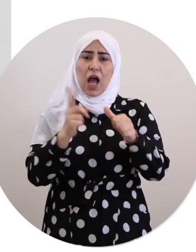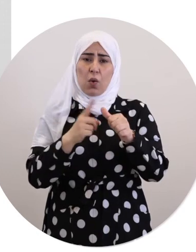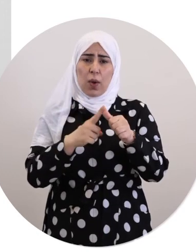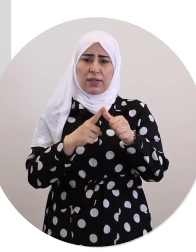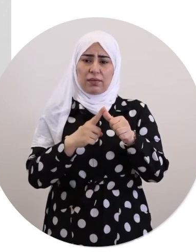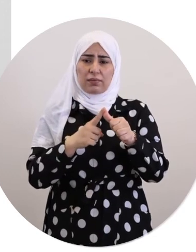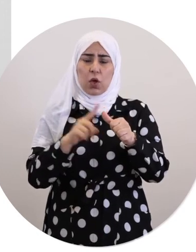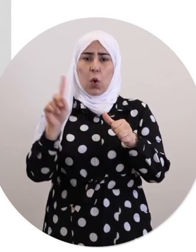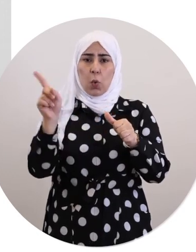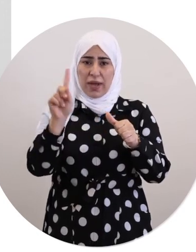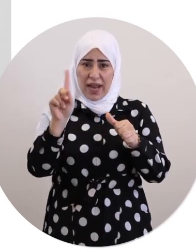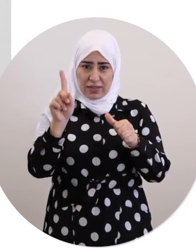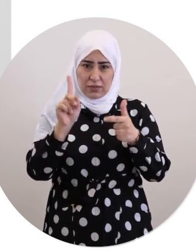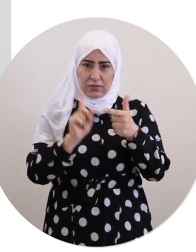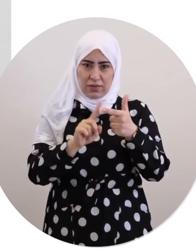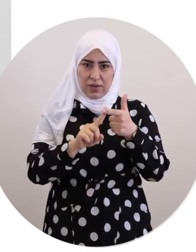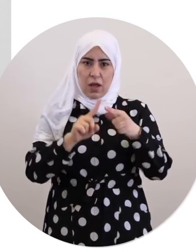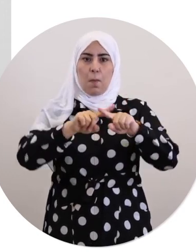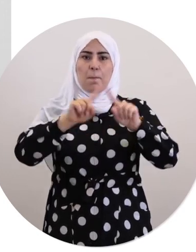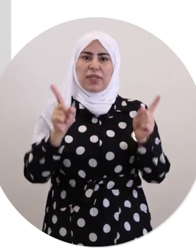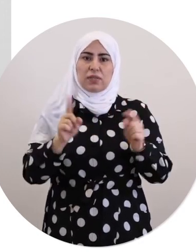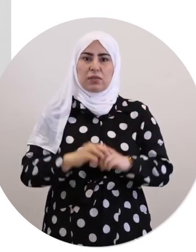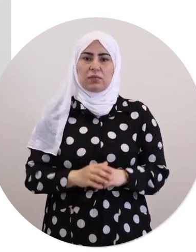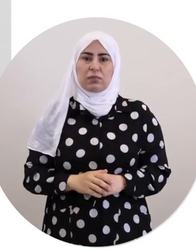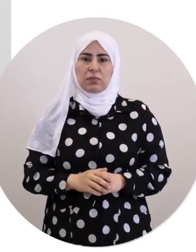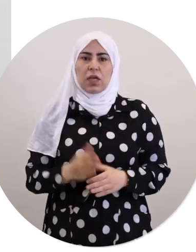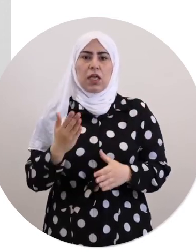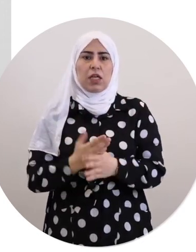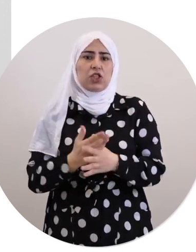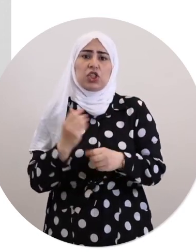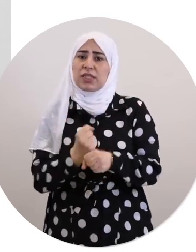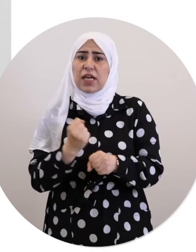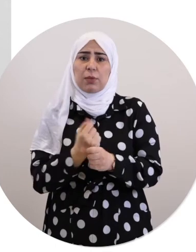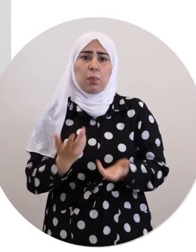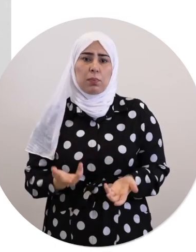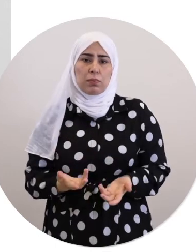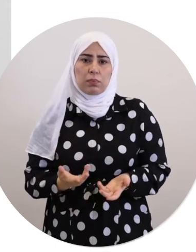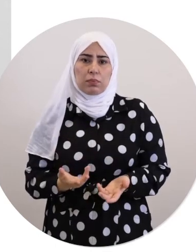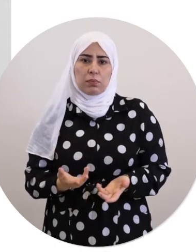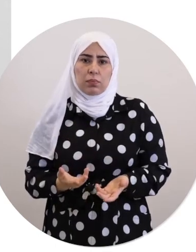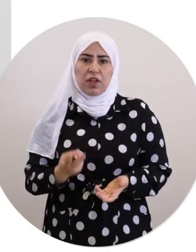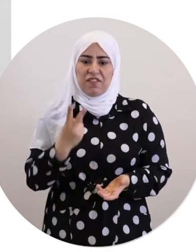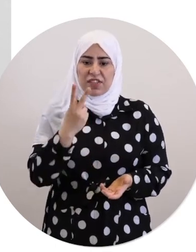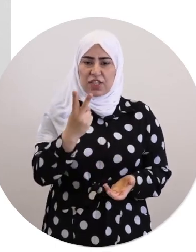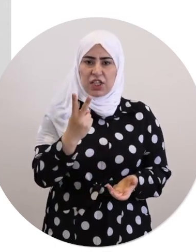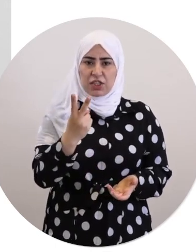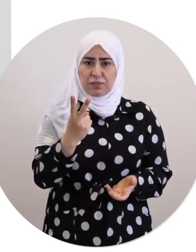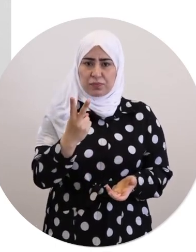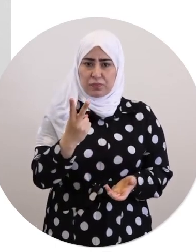one by one. Let's start with whereas and but. When we use whereas and but, obviously, usually we